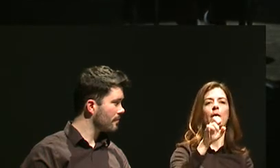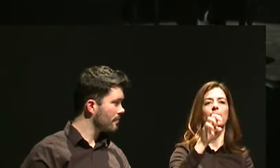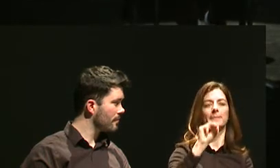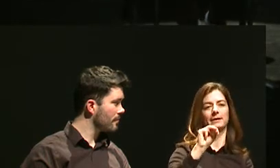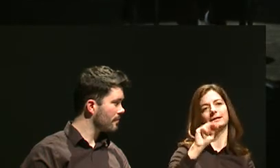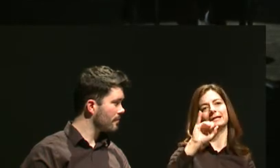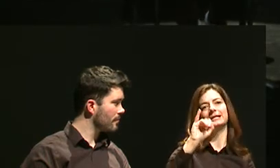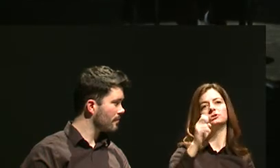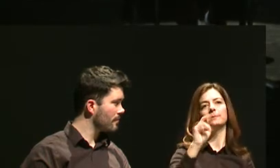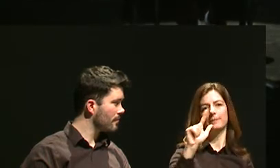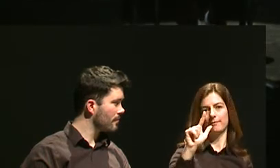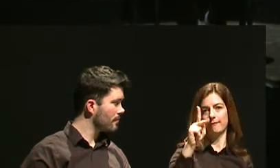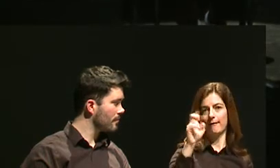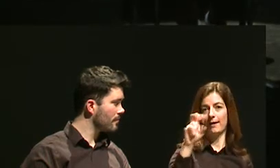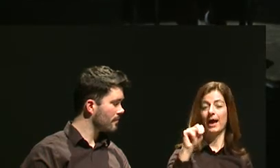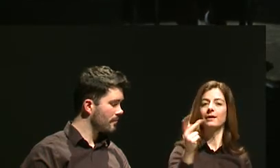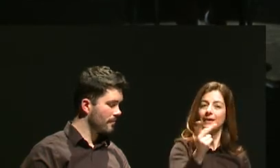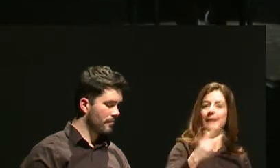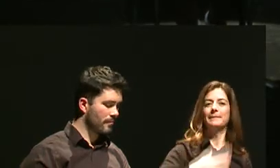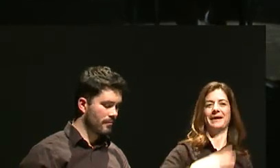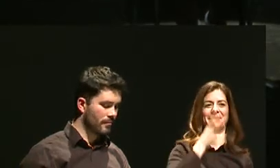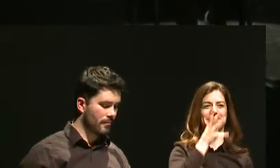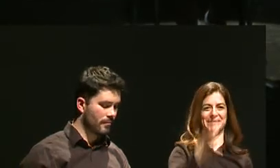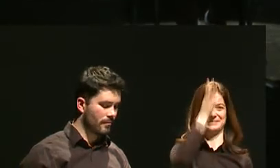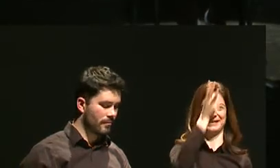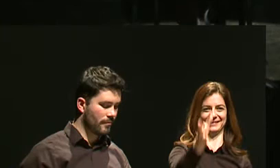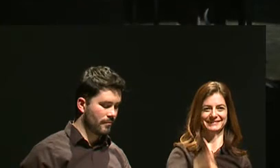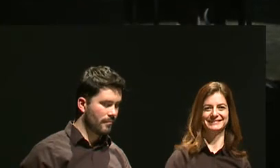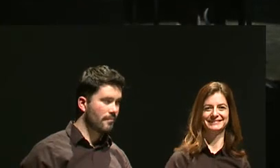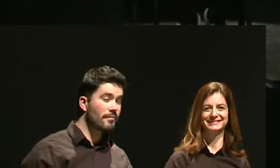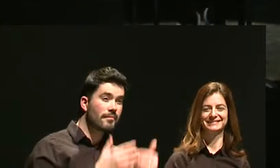Khan. They will become my grandparents.